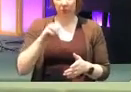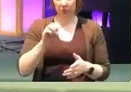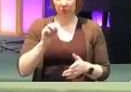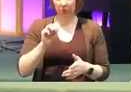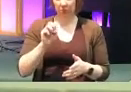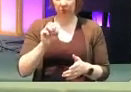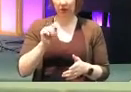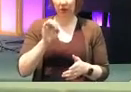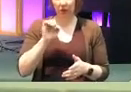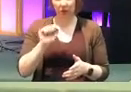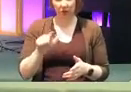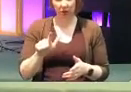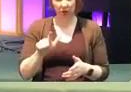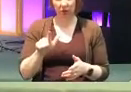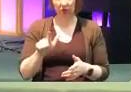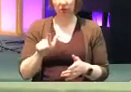Pentecostals